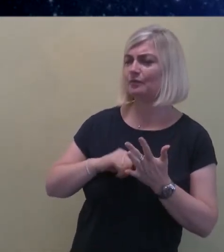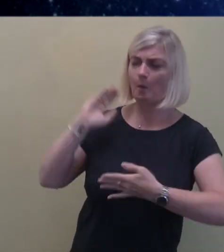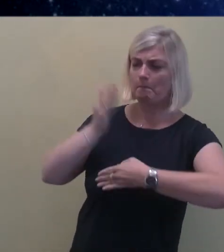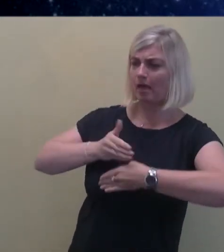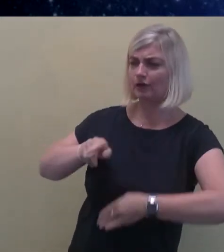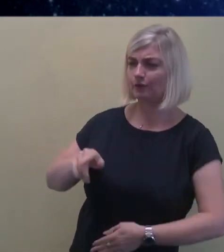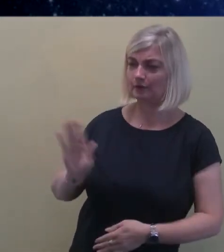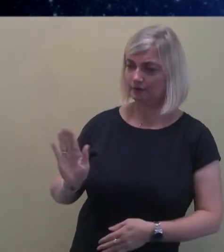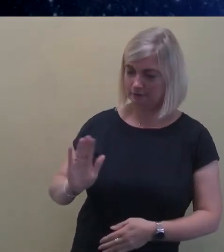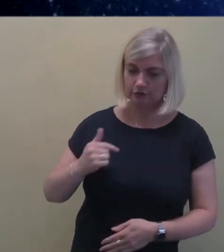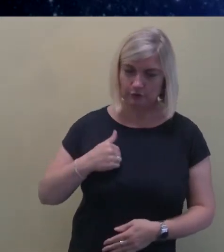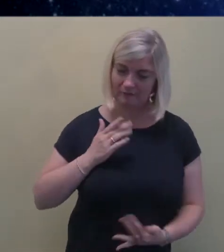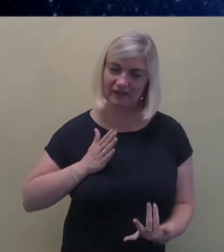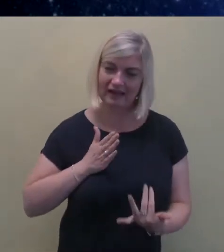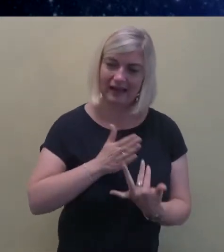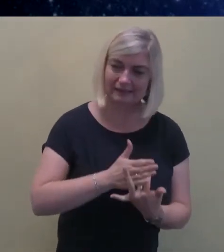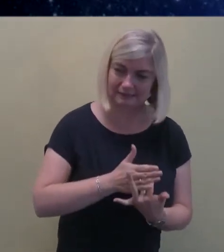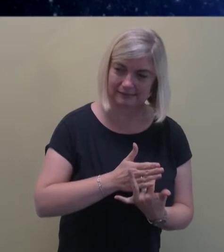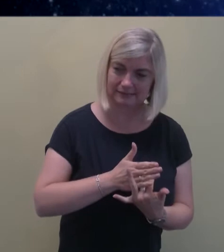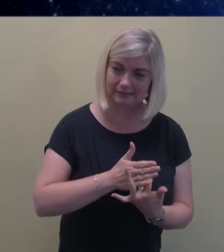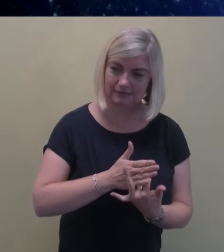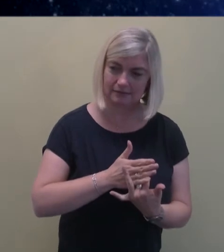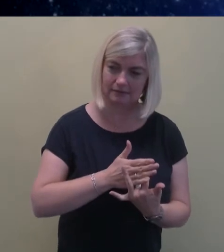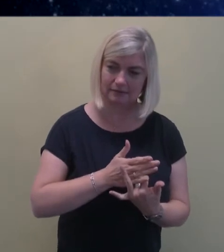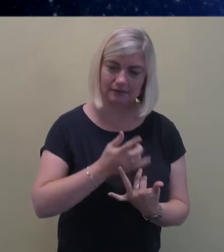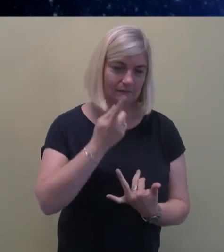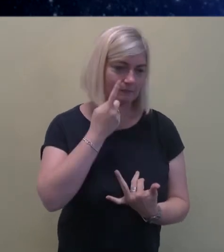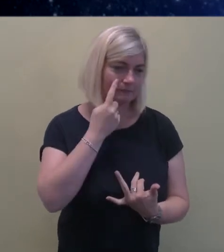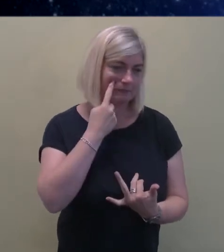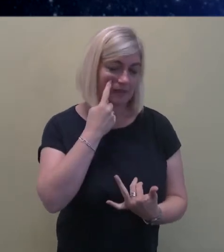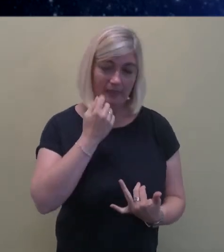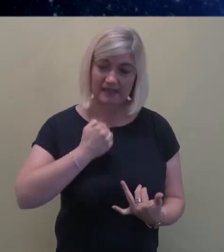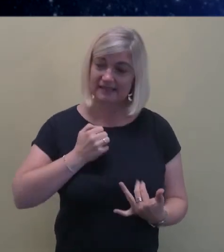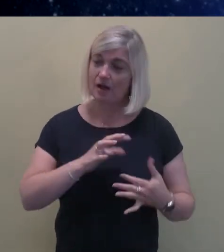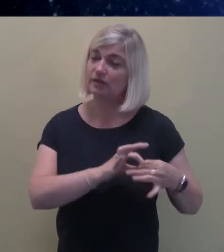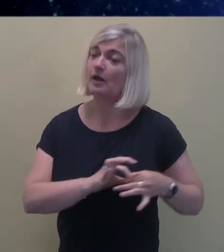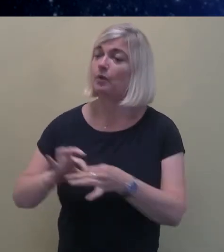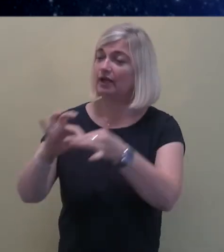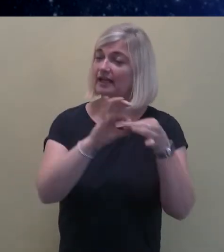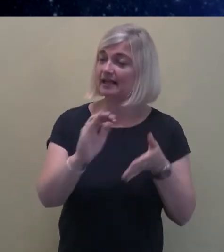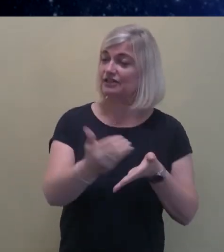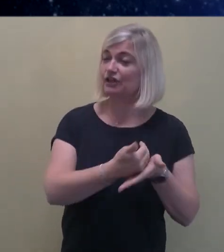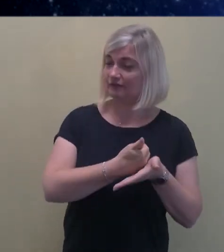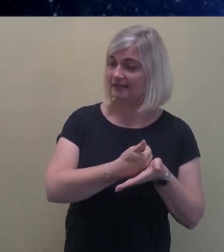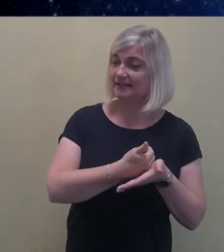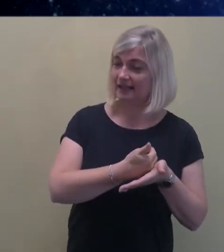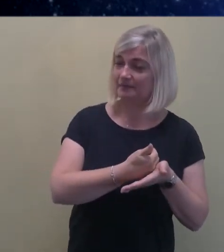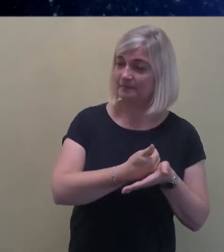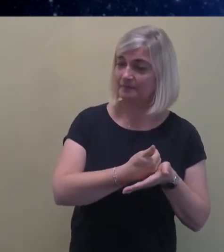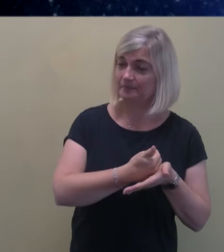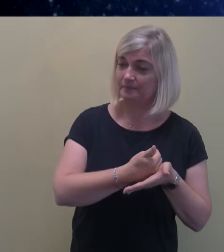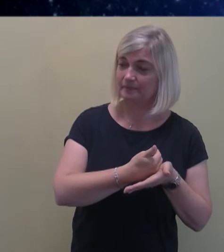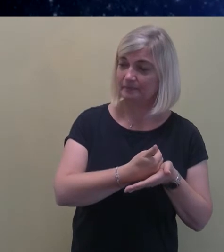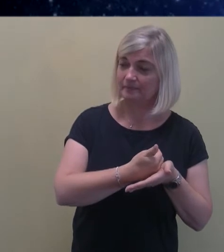6 for our HE courses. We have dedicated classroom that has got dual screen for each student,